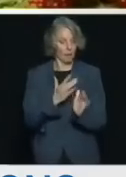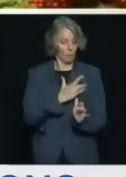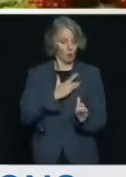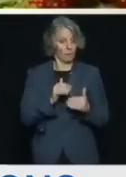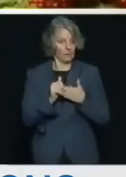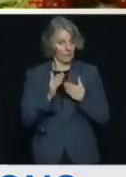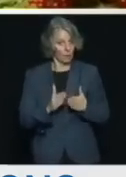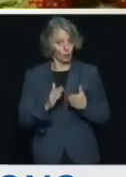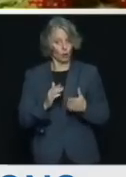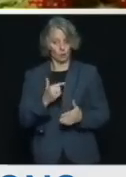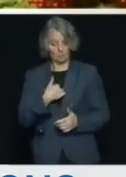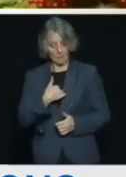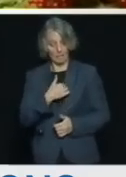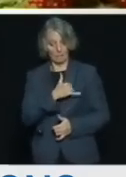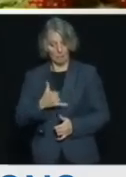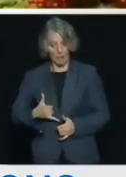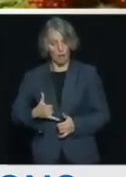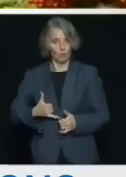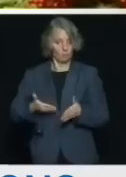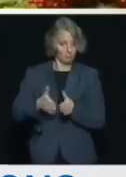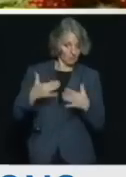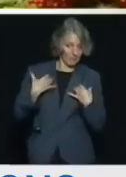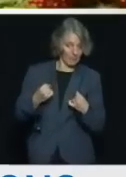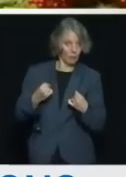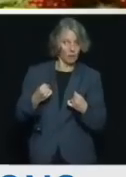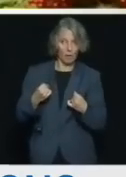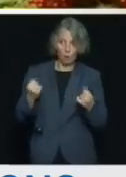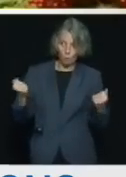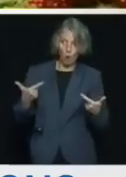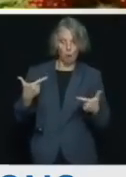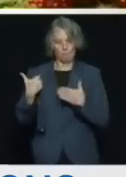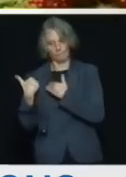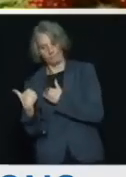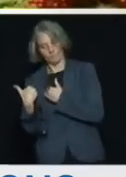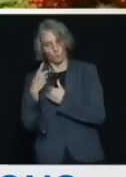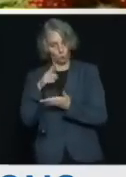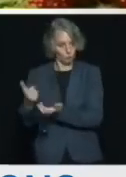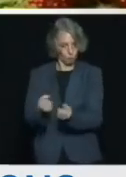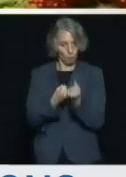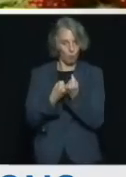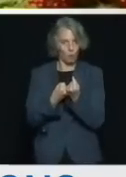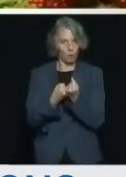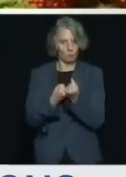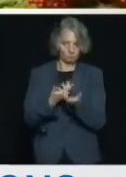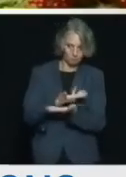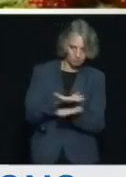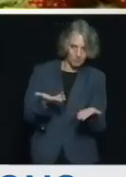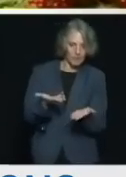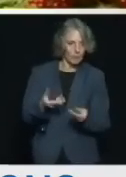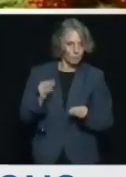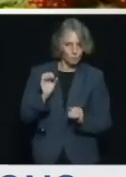and mayors and public health officials are all doing our part to support you, to give you the